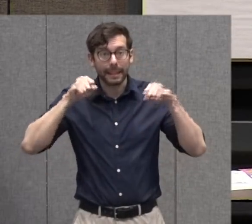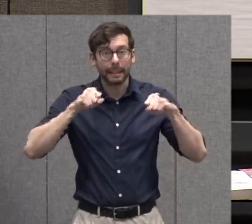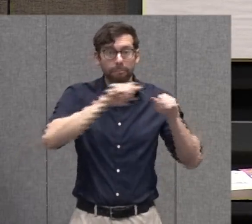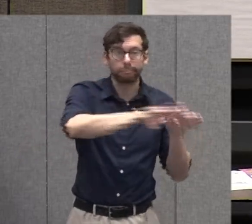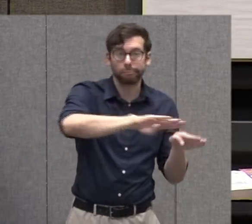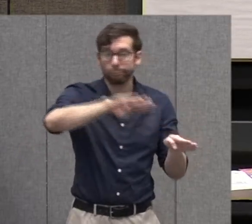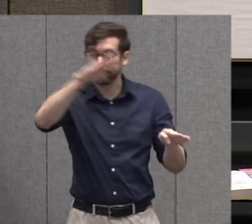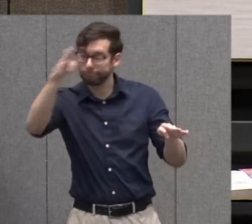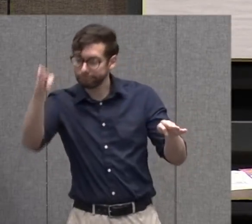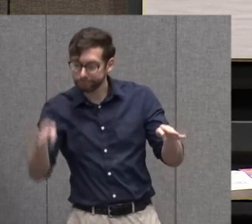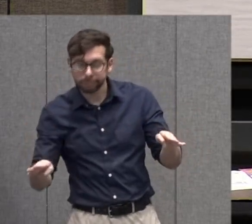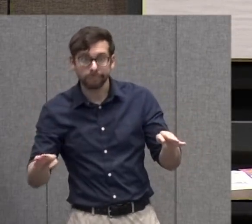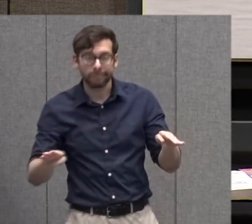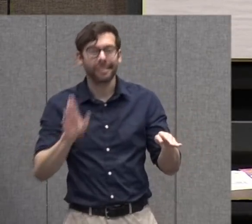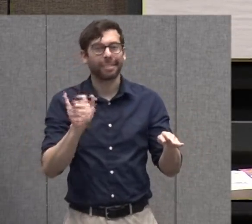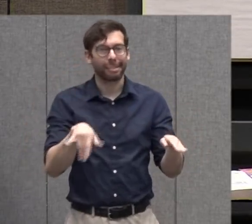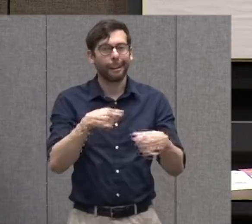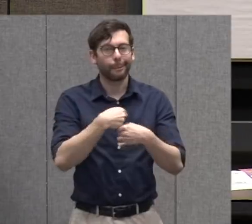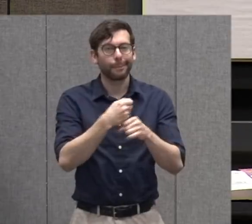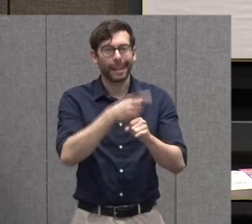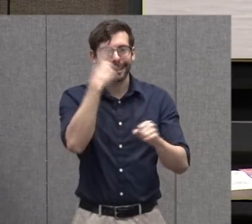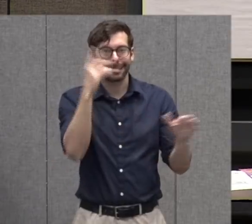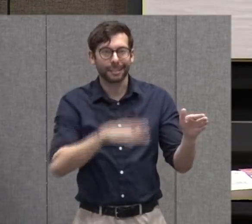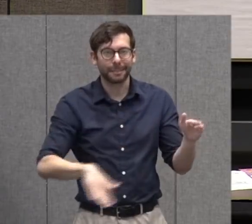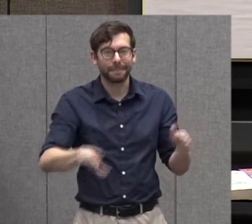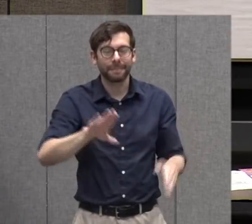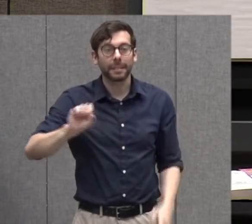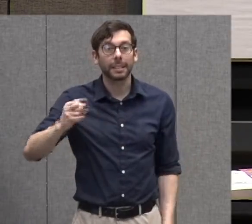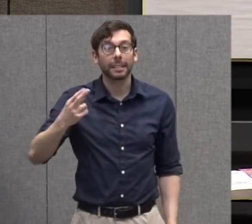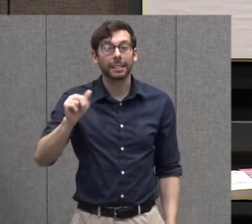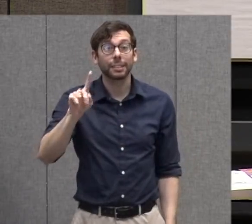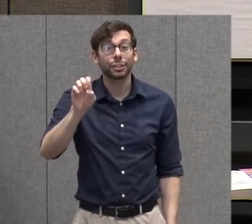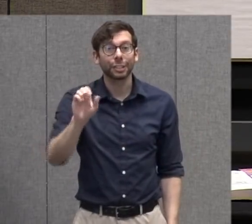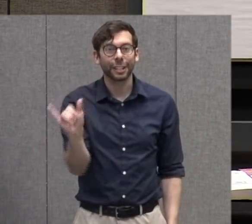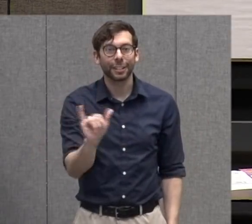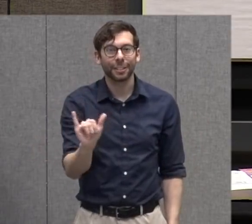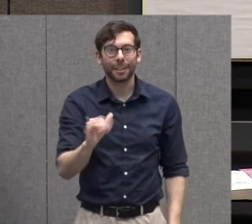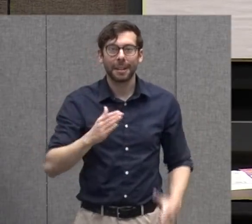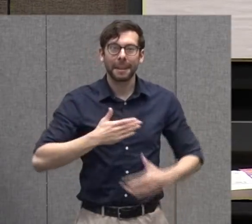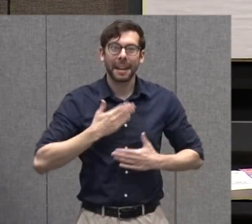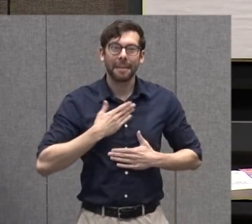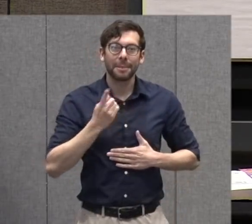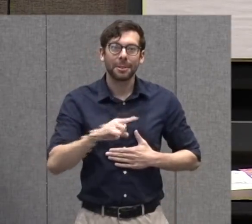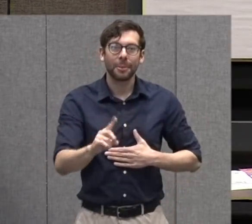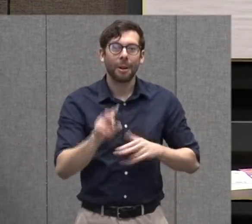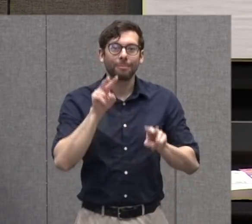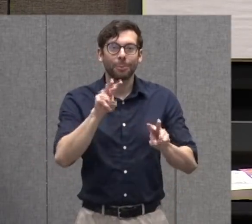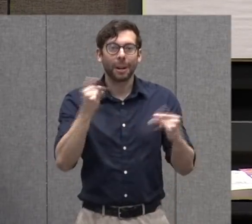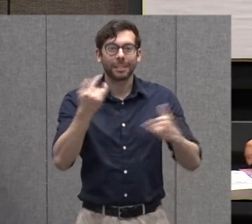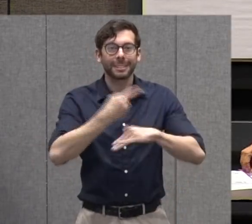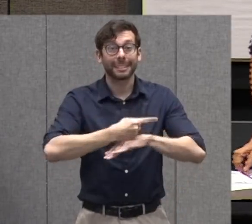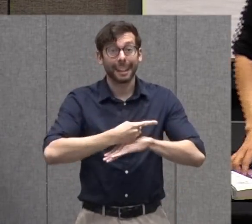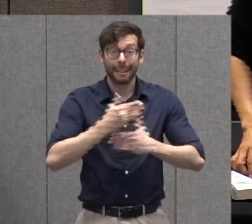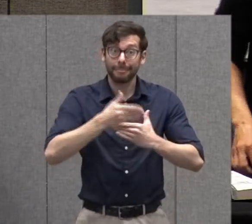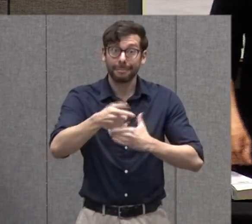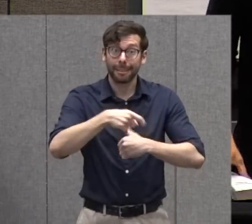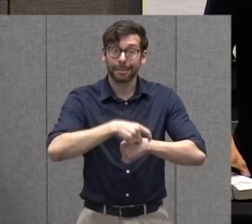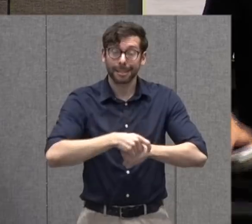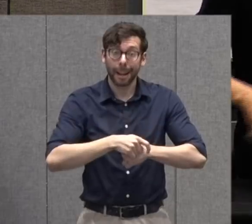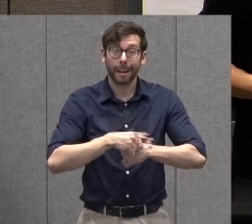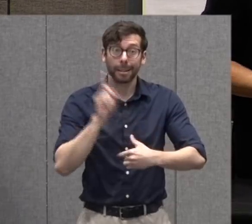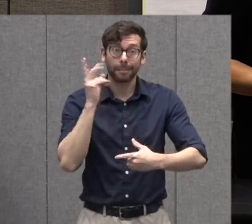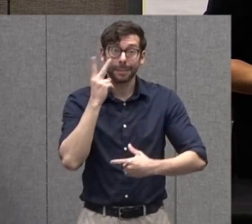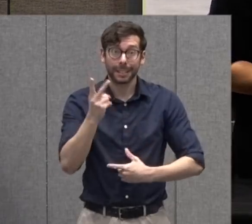too. So I'm so glad you joined me today. Until next time, I hope you have a great day.